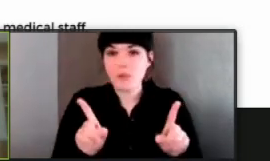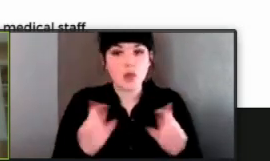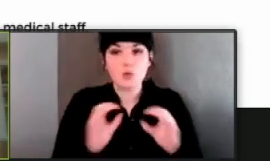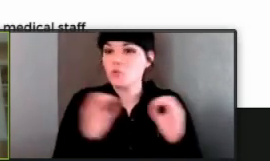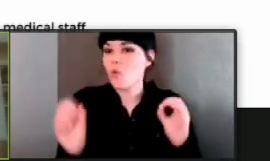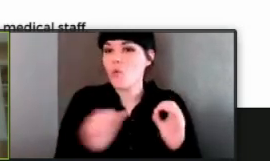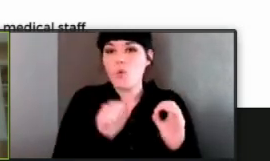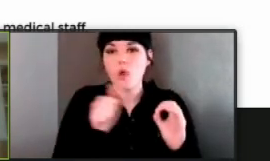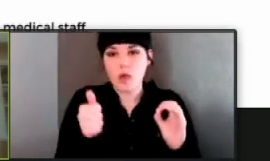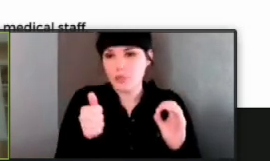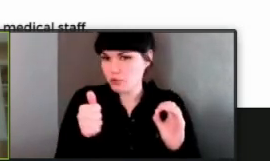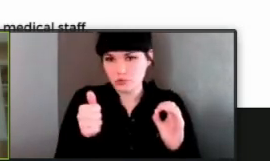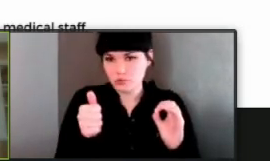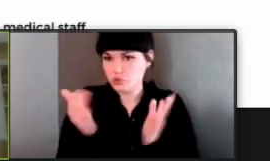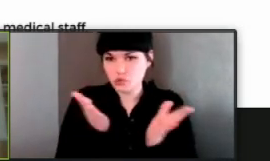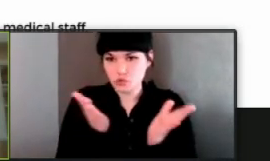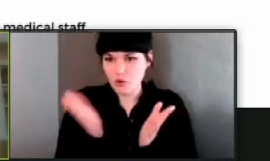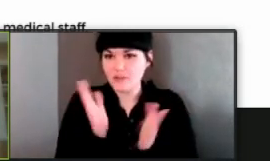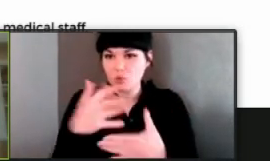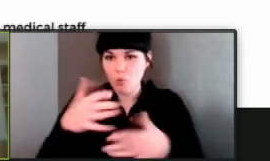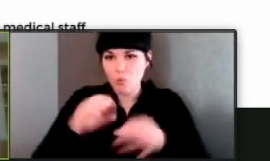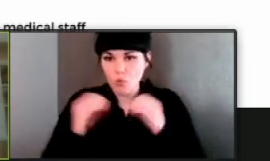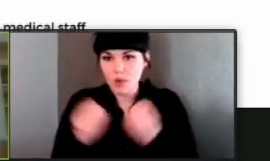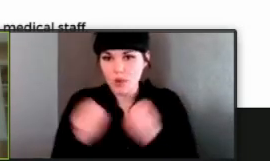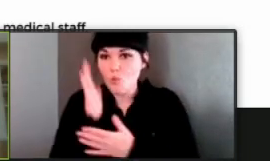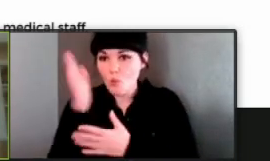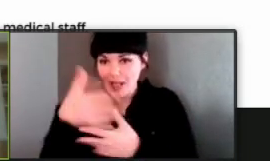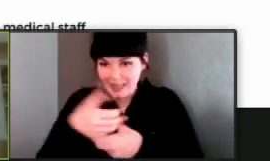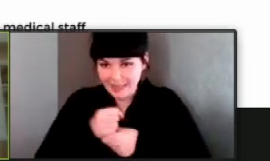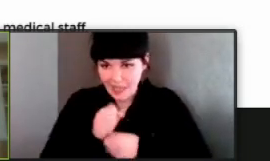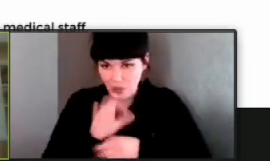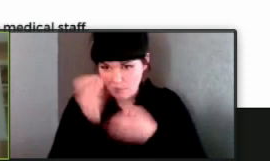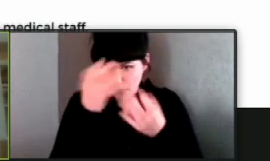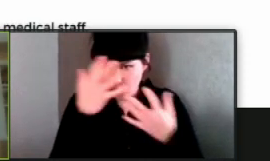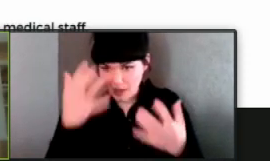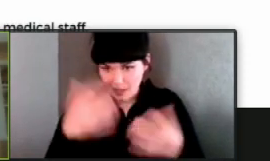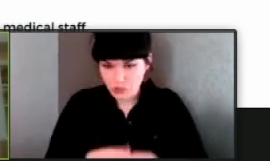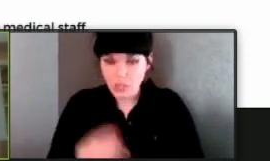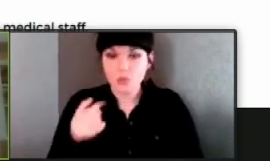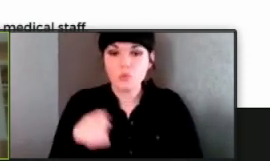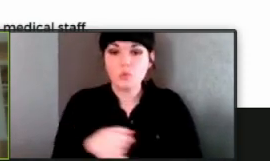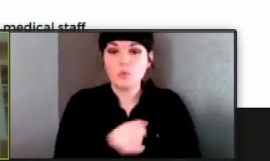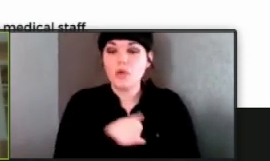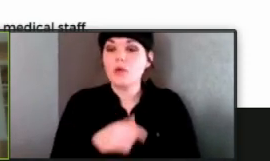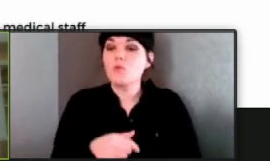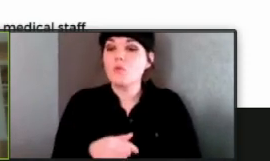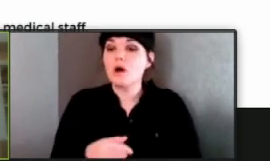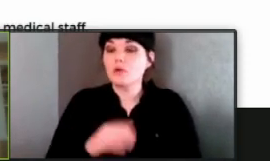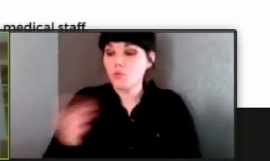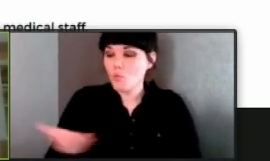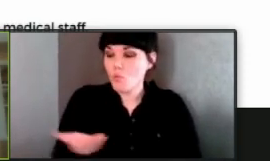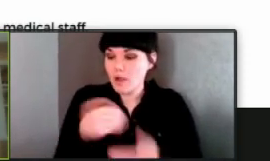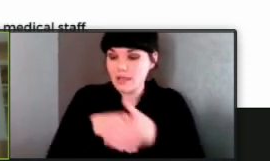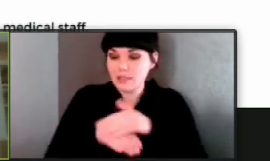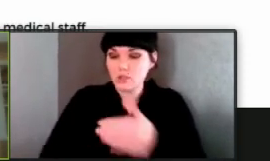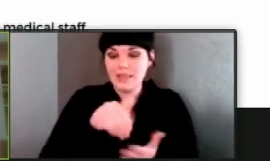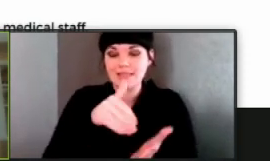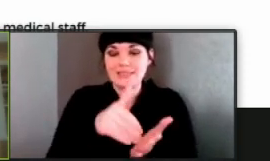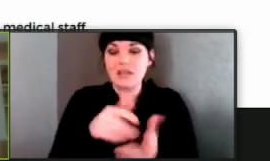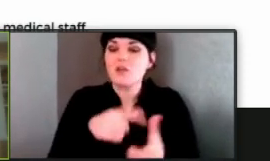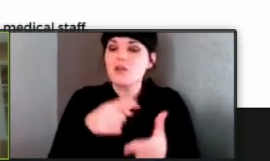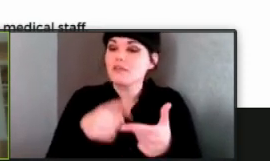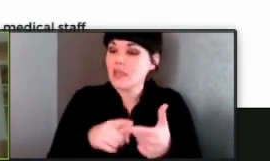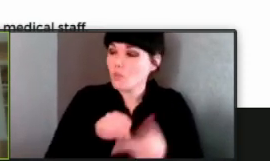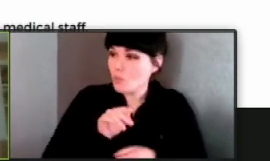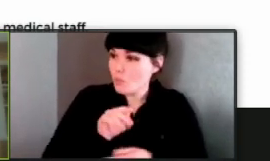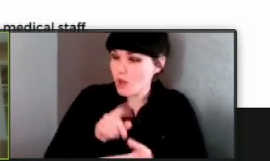you're just gonna follow signs leading into the TCF Center. We're gonna verify your eligibility at check-in. You'll be asked if you have any